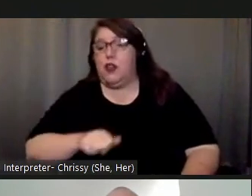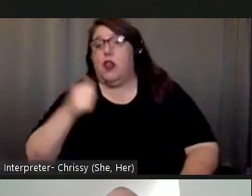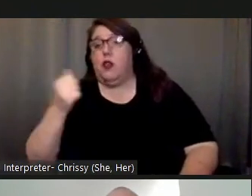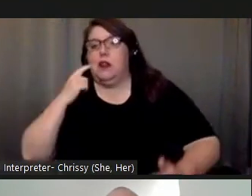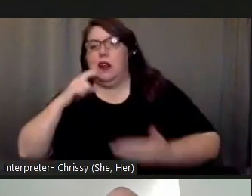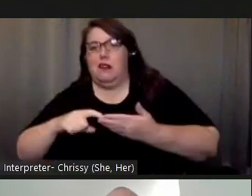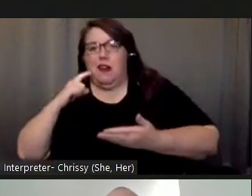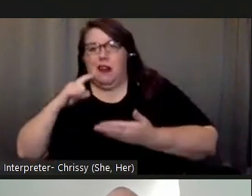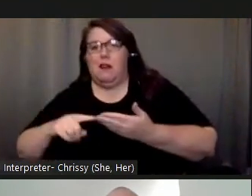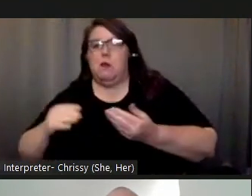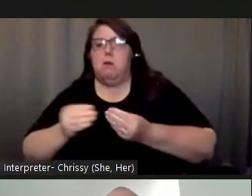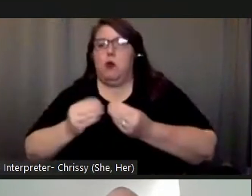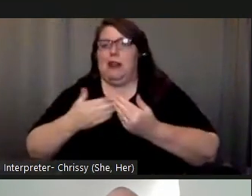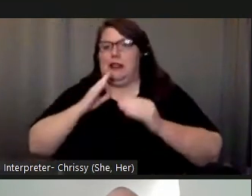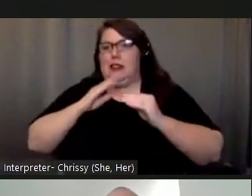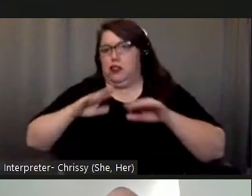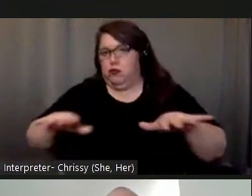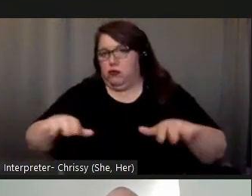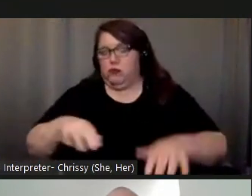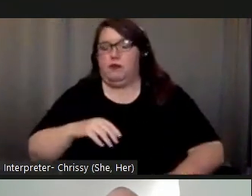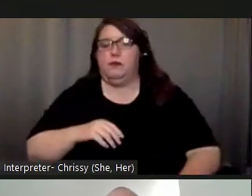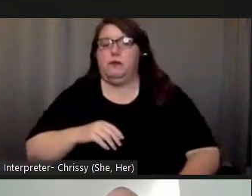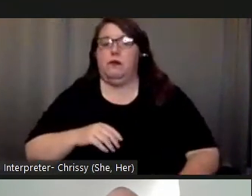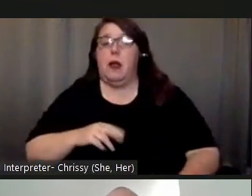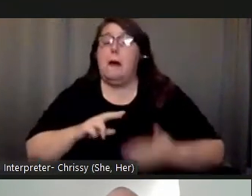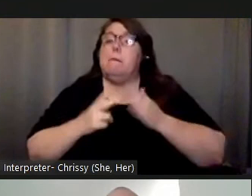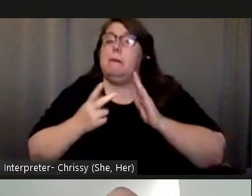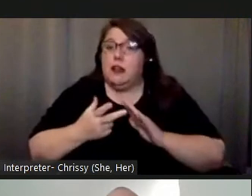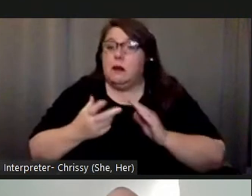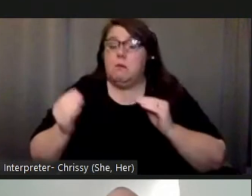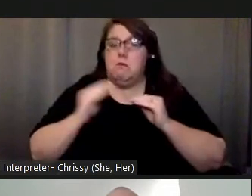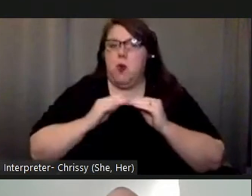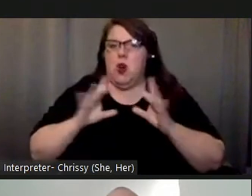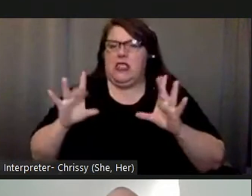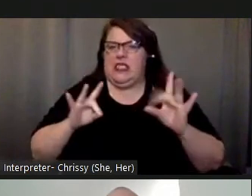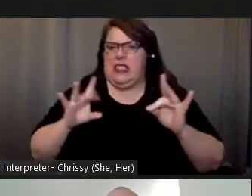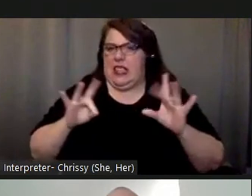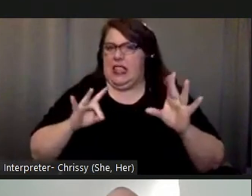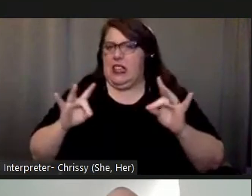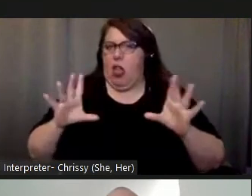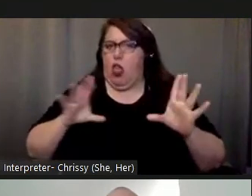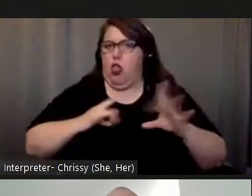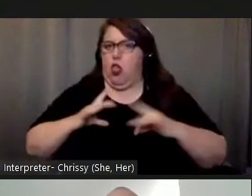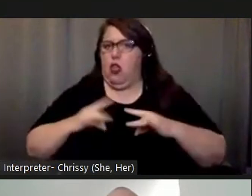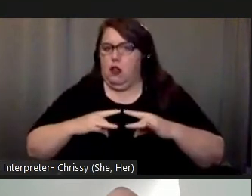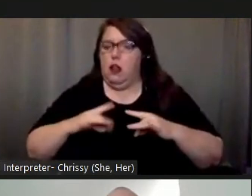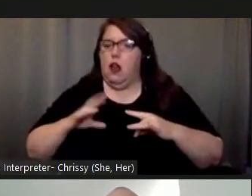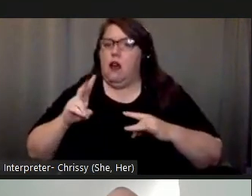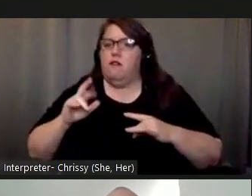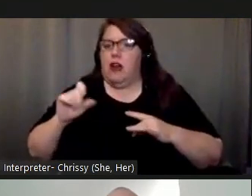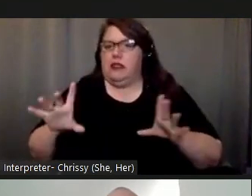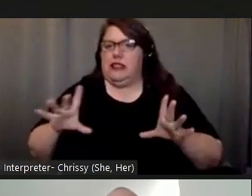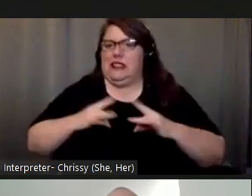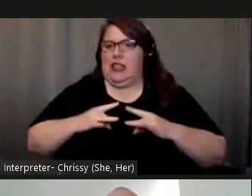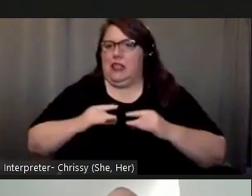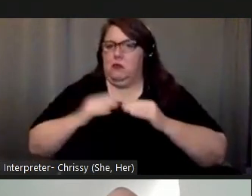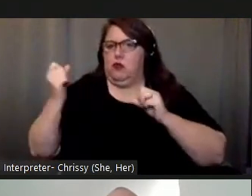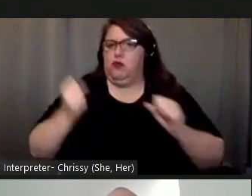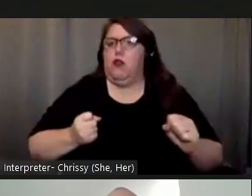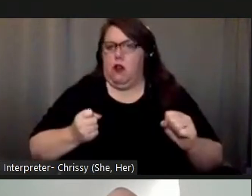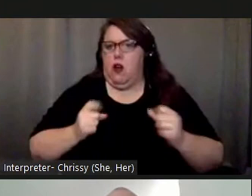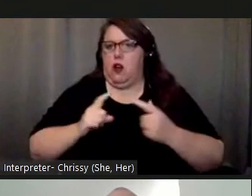that are more transmissible, meaning that they are essentially a little bit more sticky. So the virus sticks a little bit more strongly